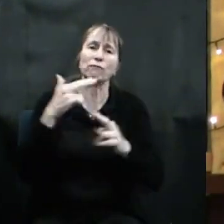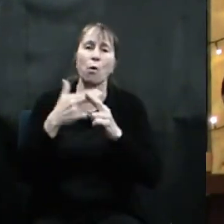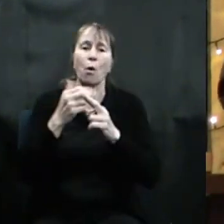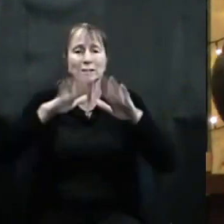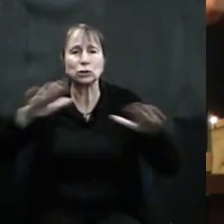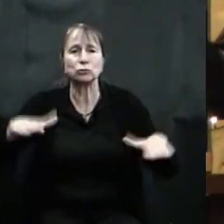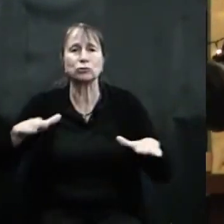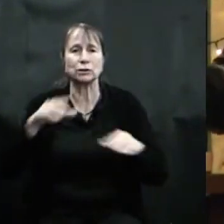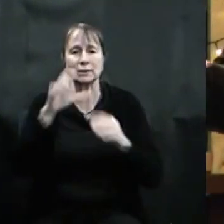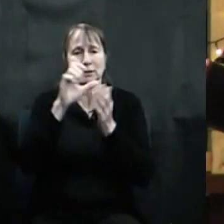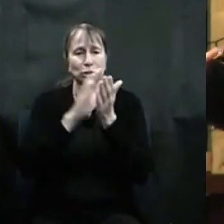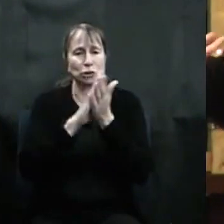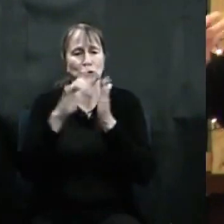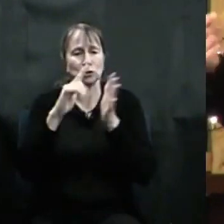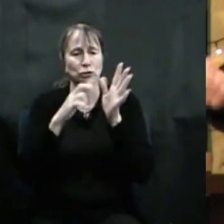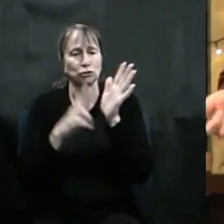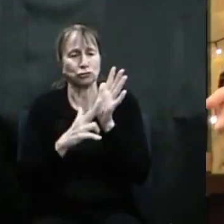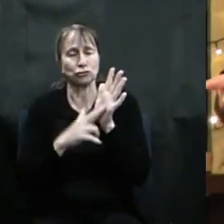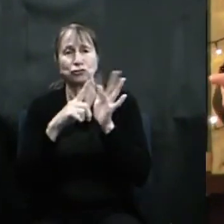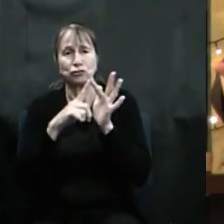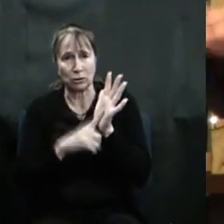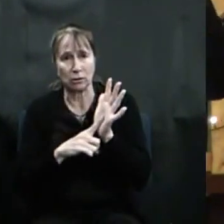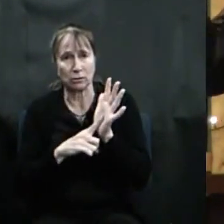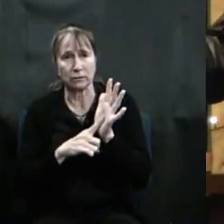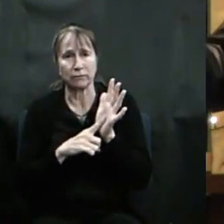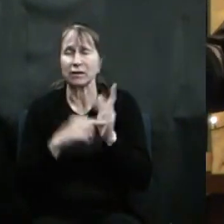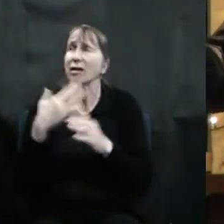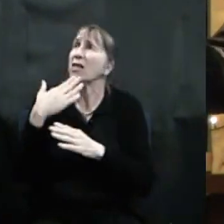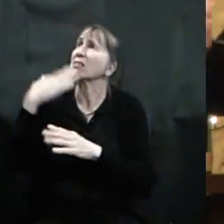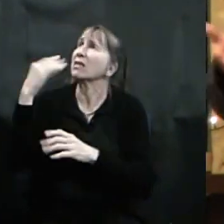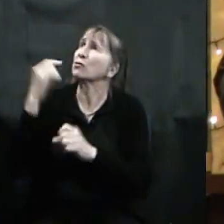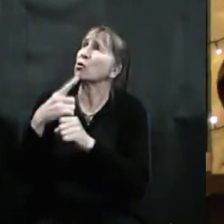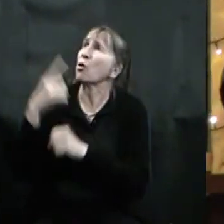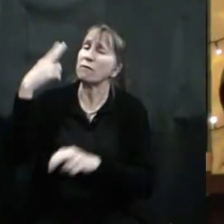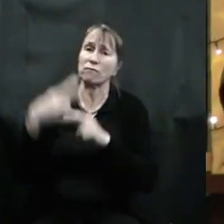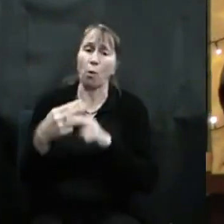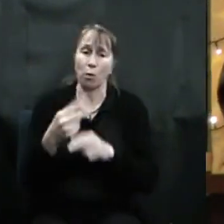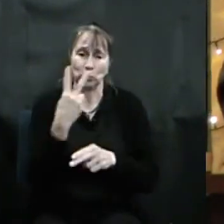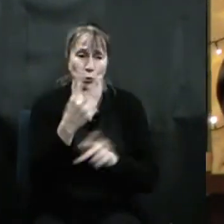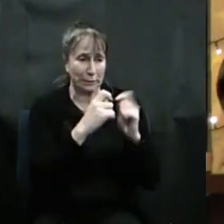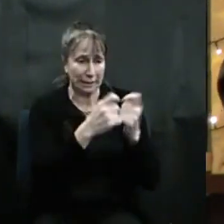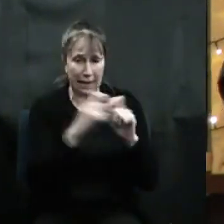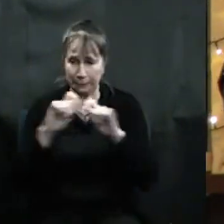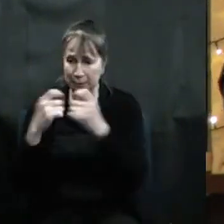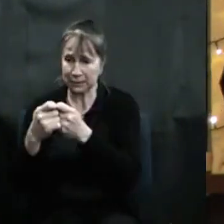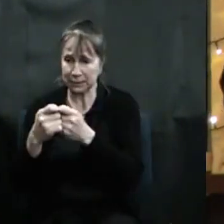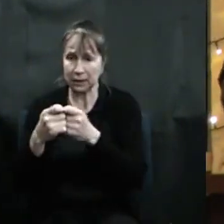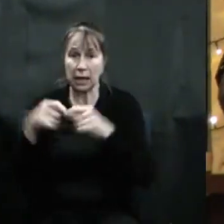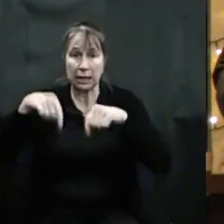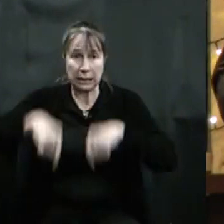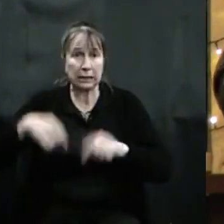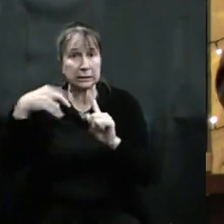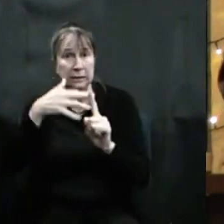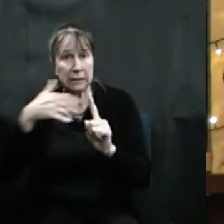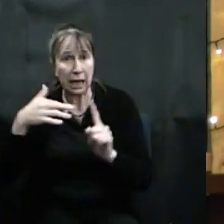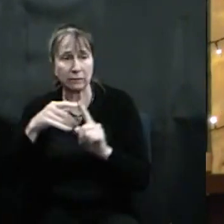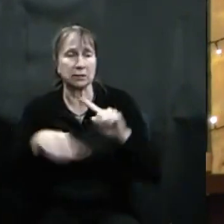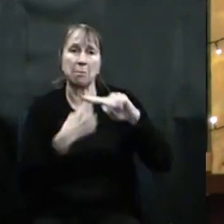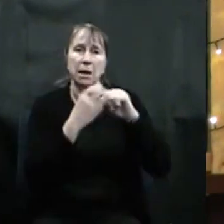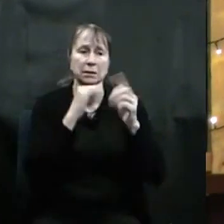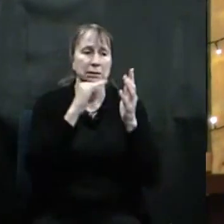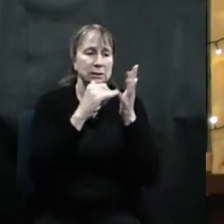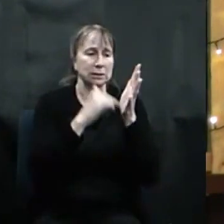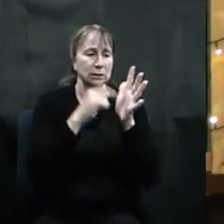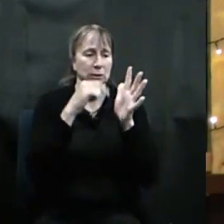God for the two teams of leaders, St. Tom's and St. David's, who have worked hard in this last term to bring